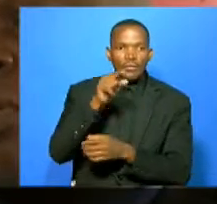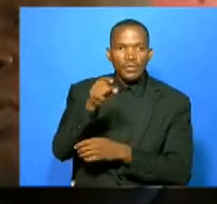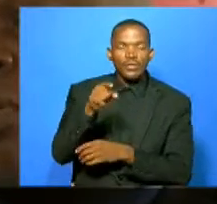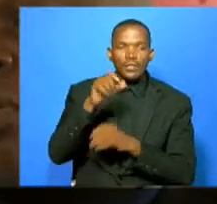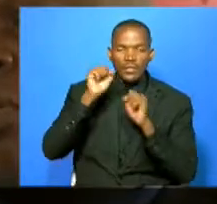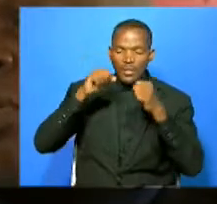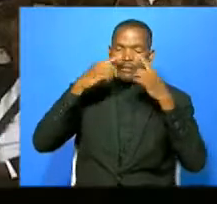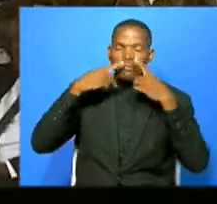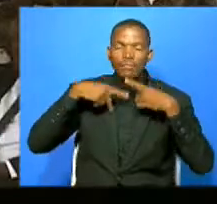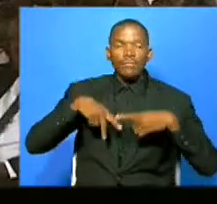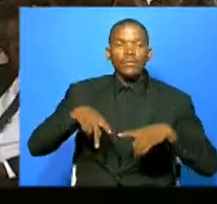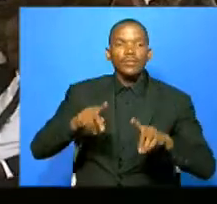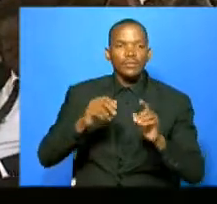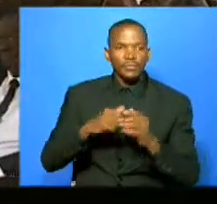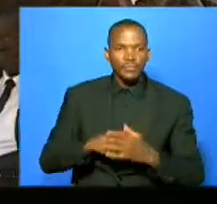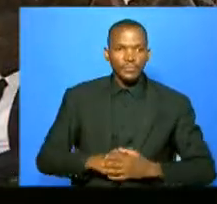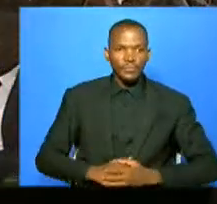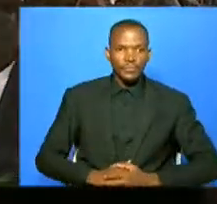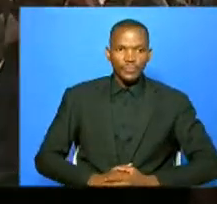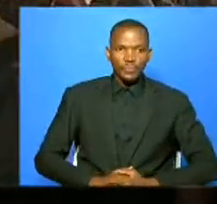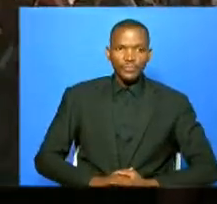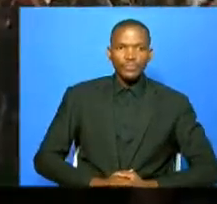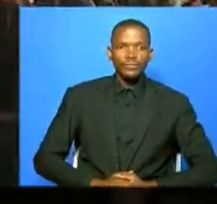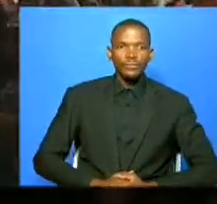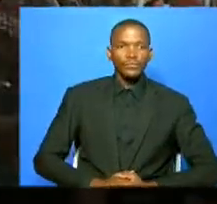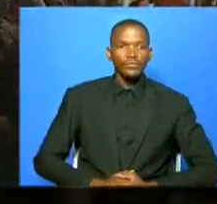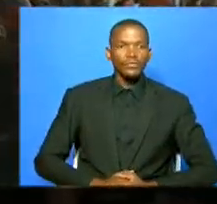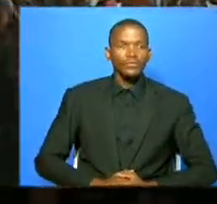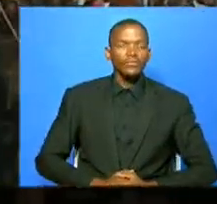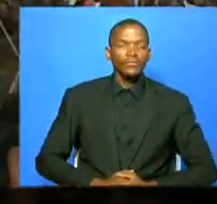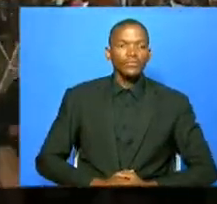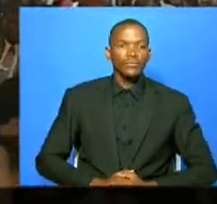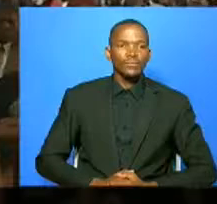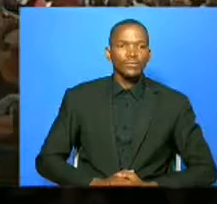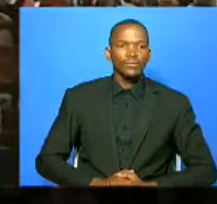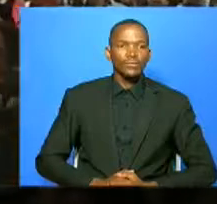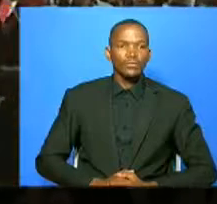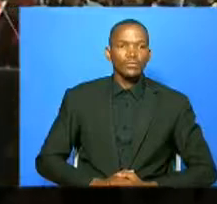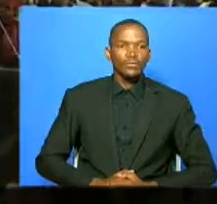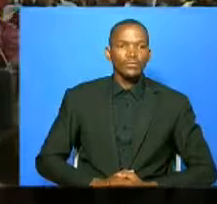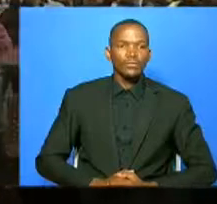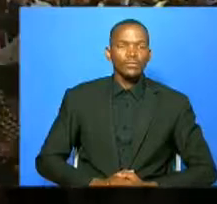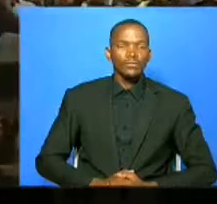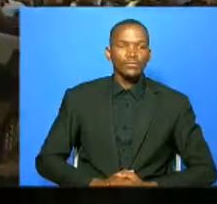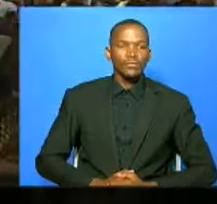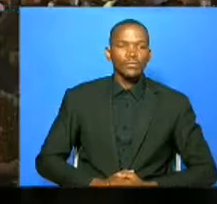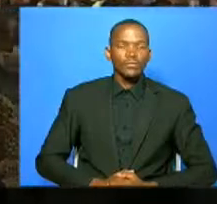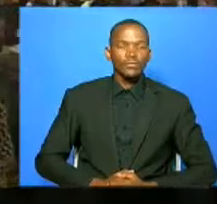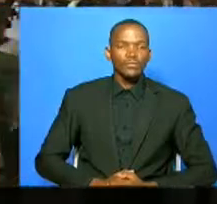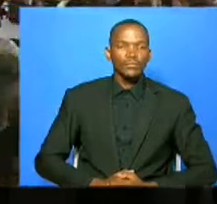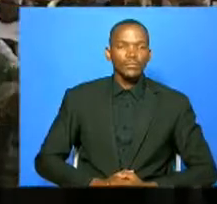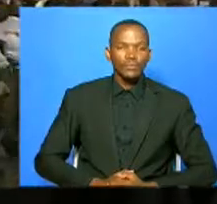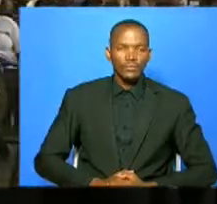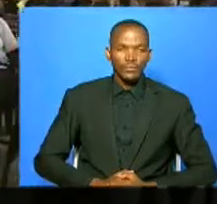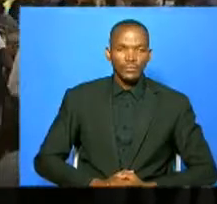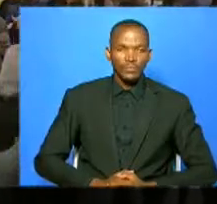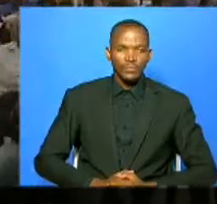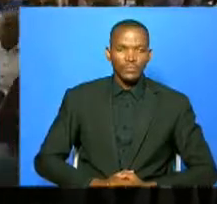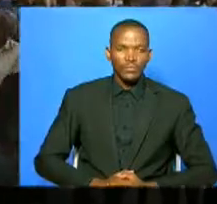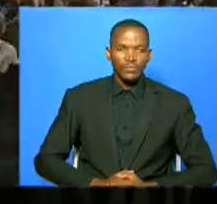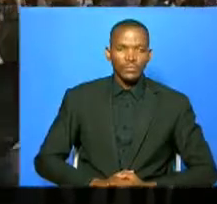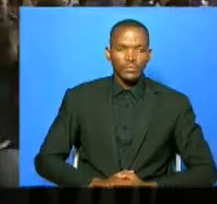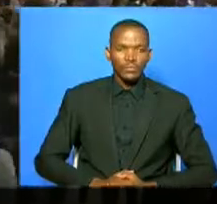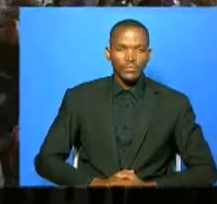ka kagiso, tshireletsego le thokgamo e e renang mo go lone. Se ba etseng tebogo,